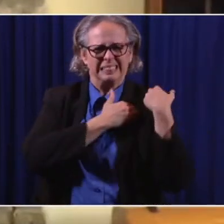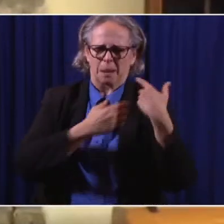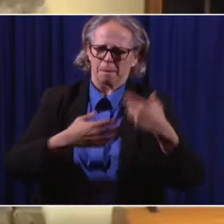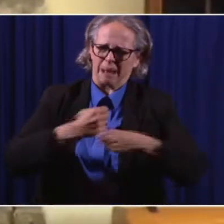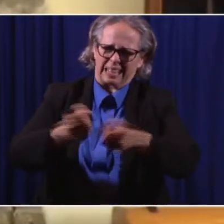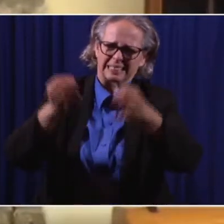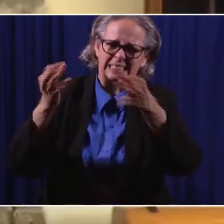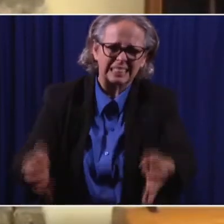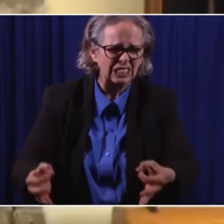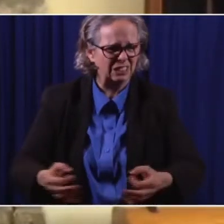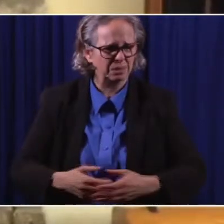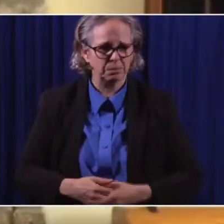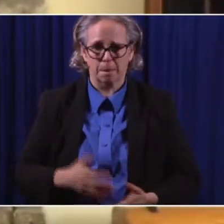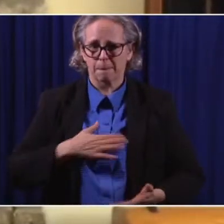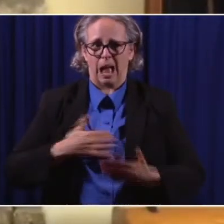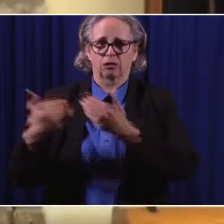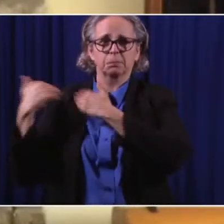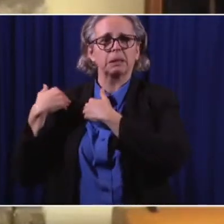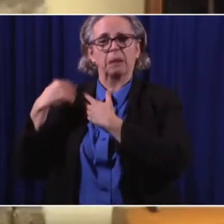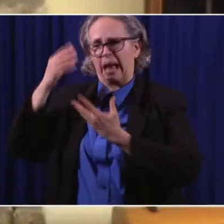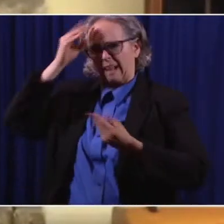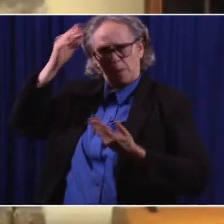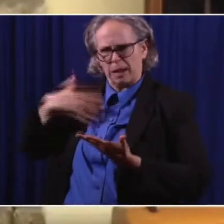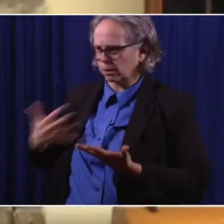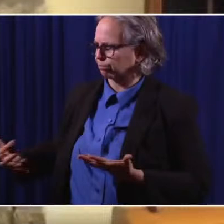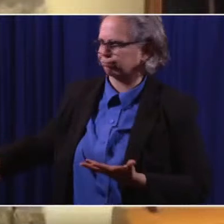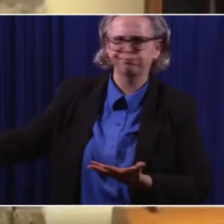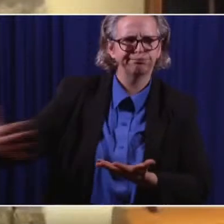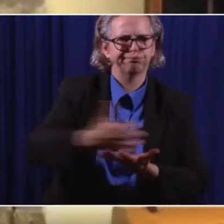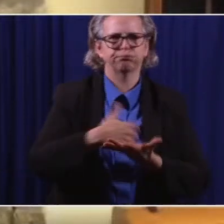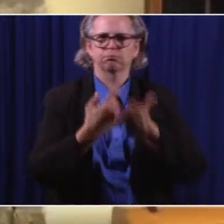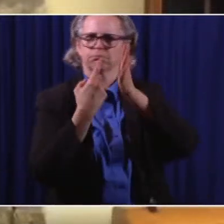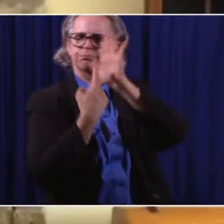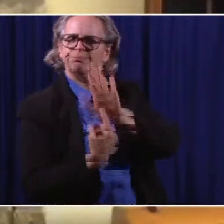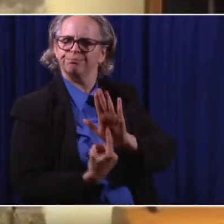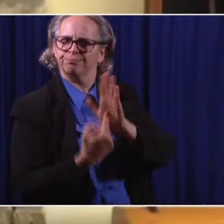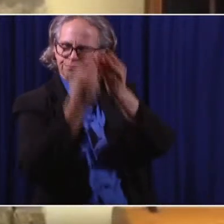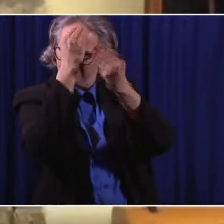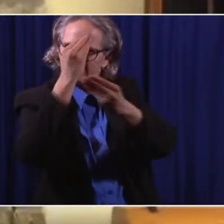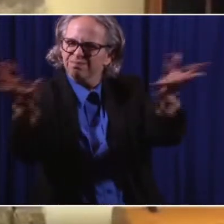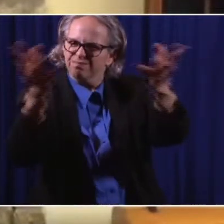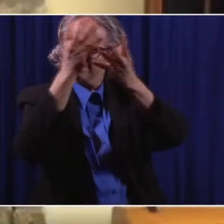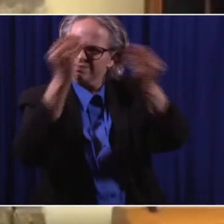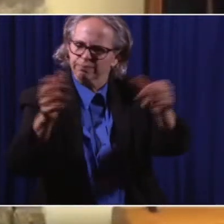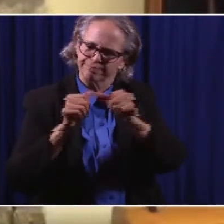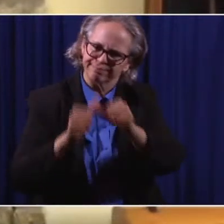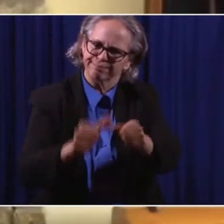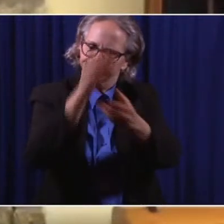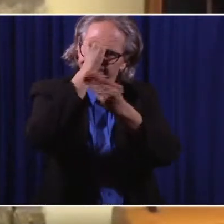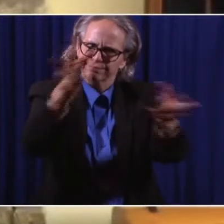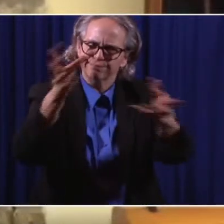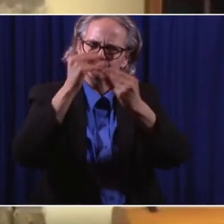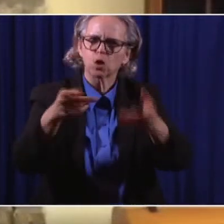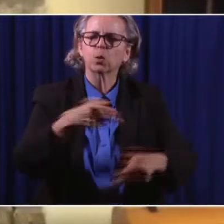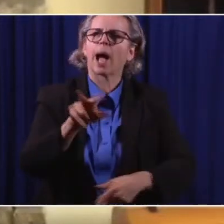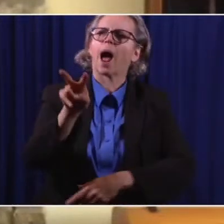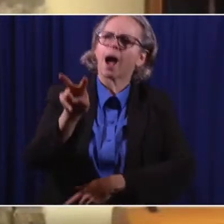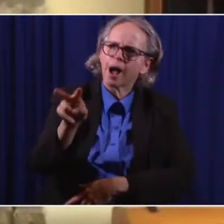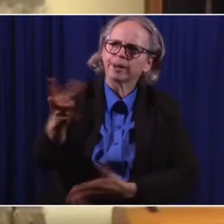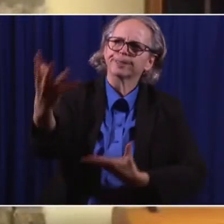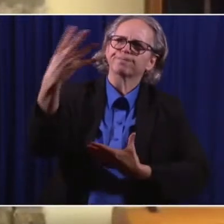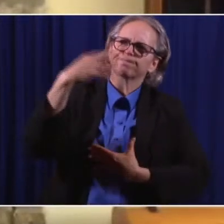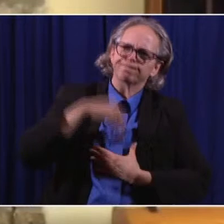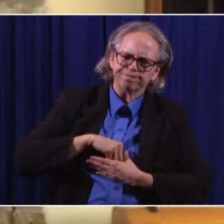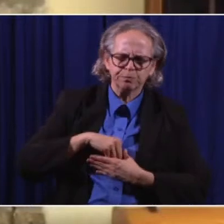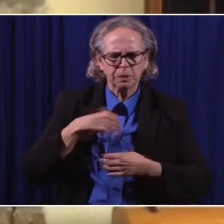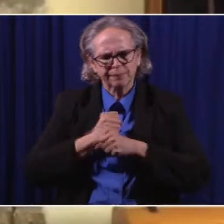much information as I can. And some of the new information that we're getting as we just kind of look at this anecdotally from